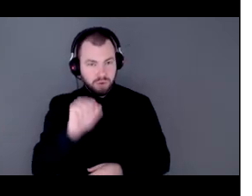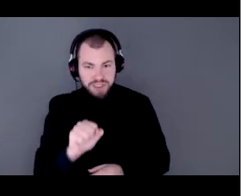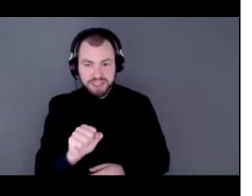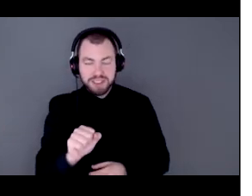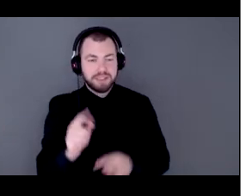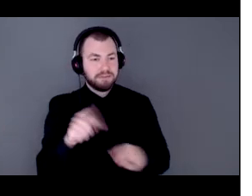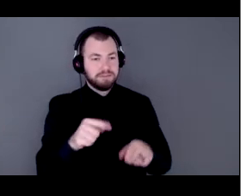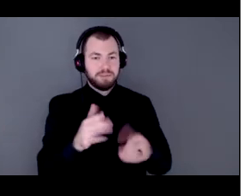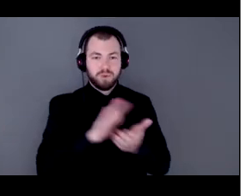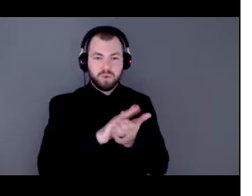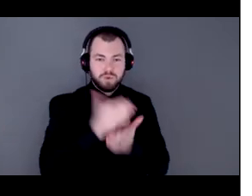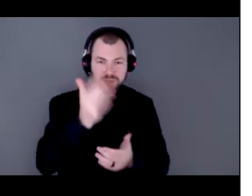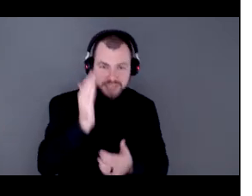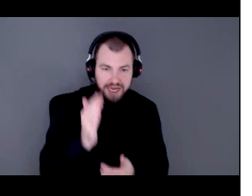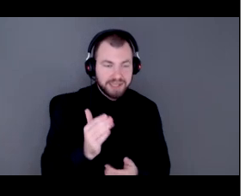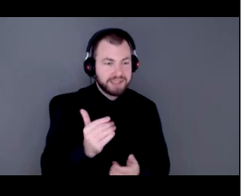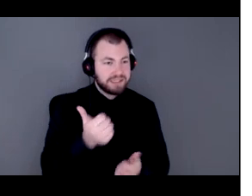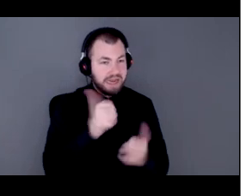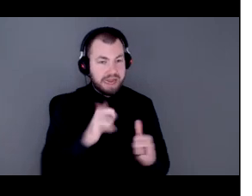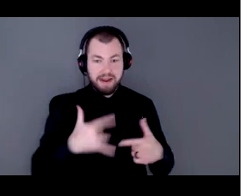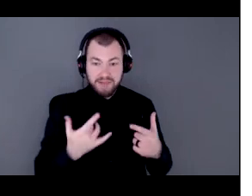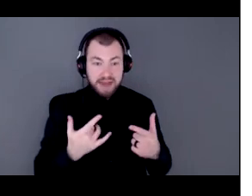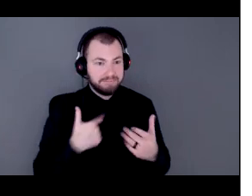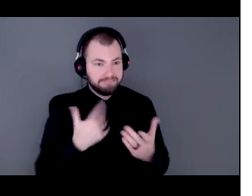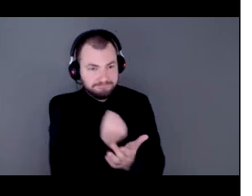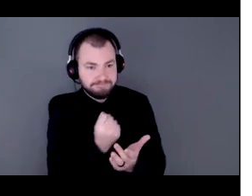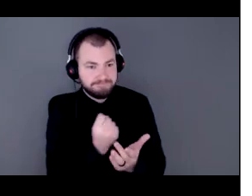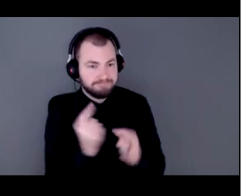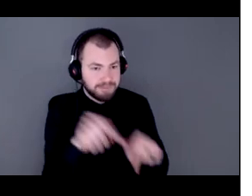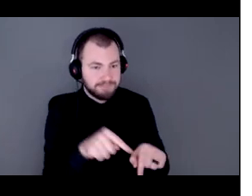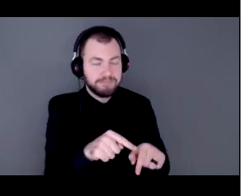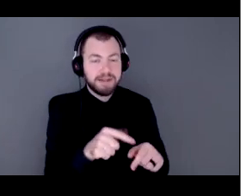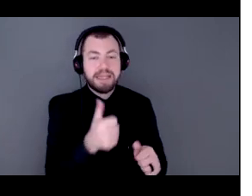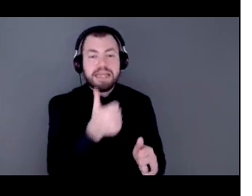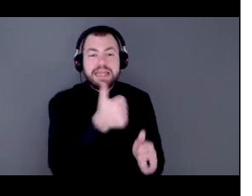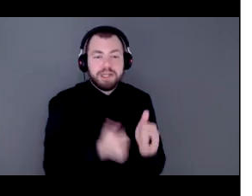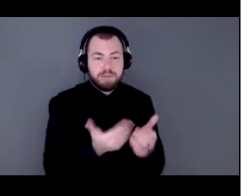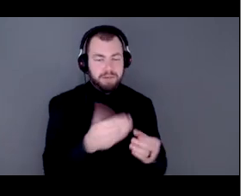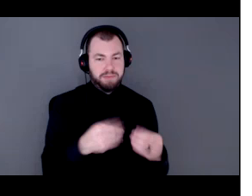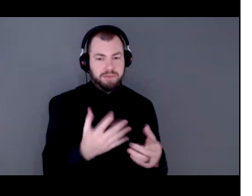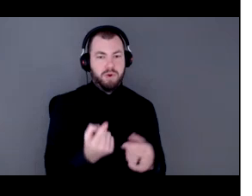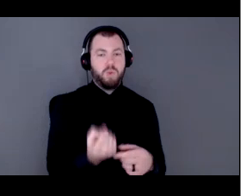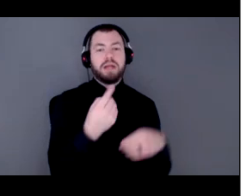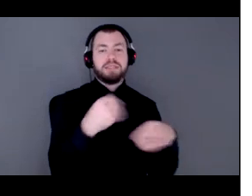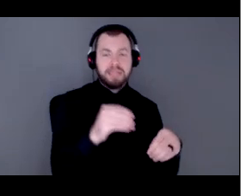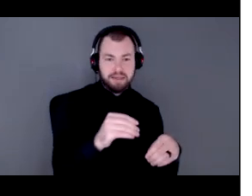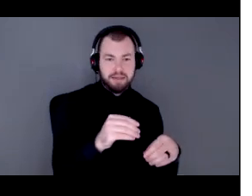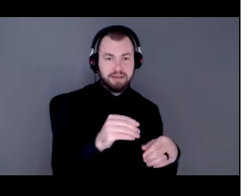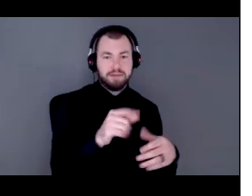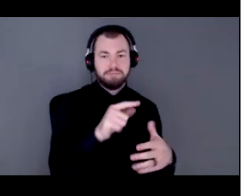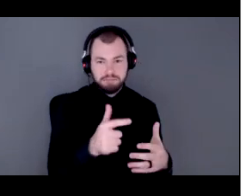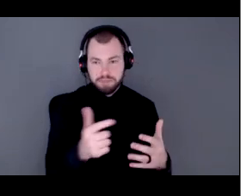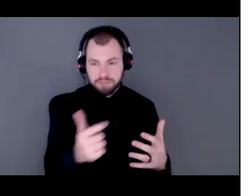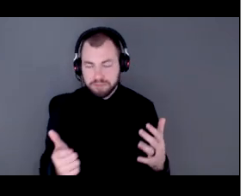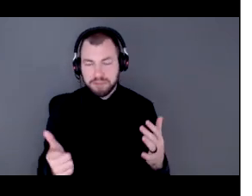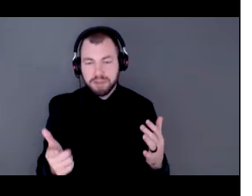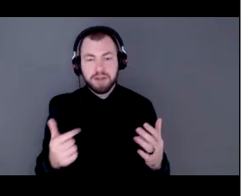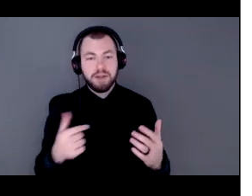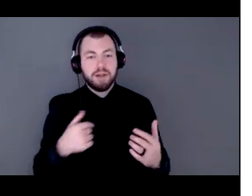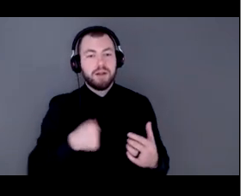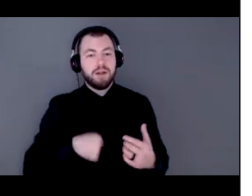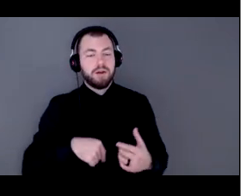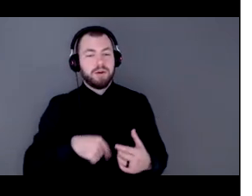schools, I do every event fair I can. And every one of those might generate one sale, and that's the next sale and the next sale and get a follow-on sale. We have taken